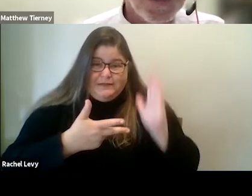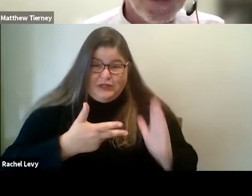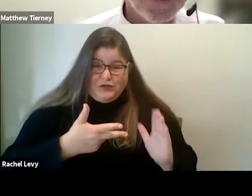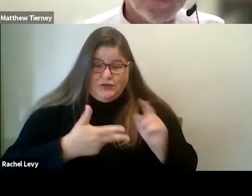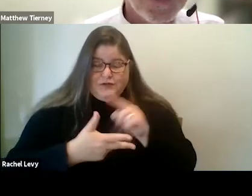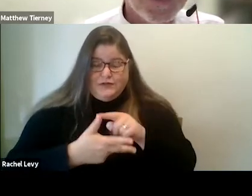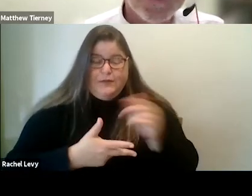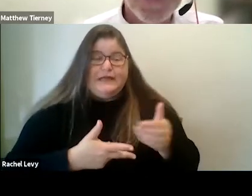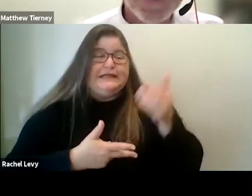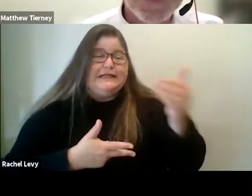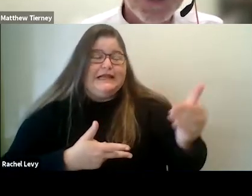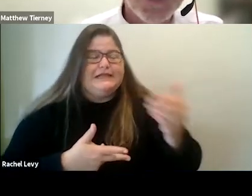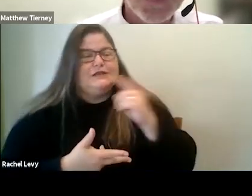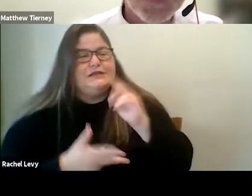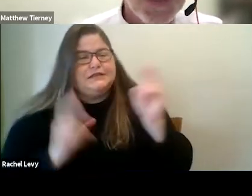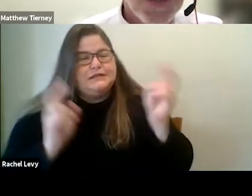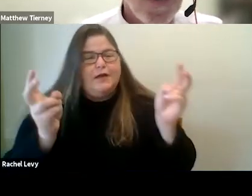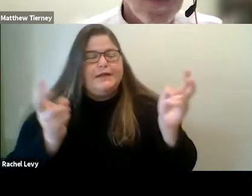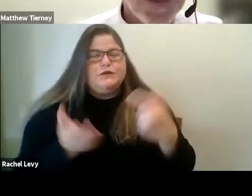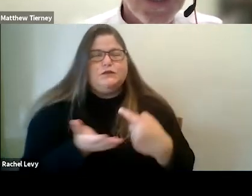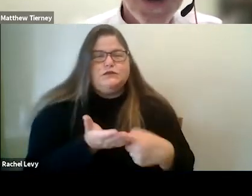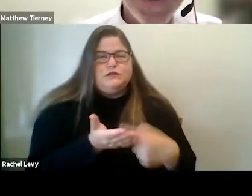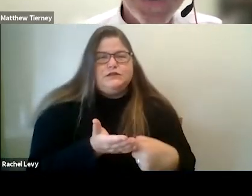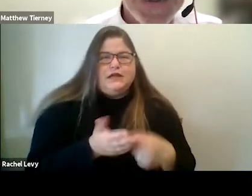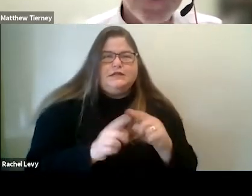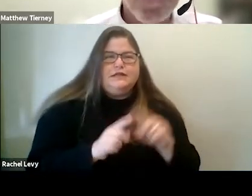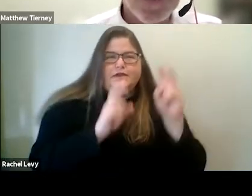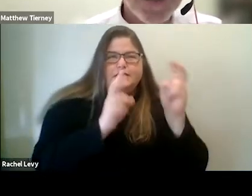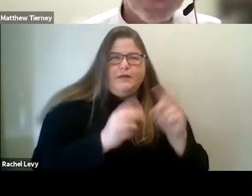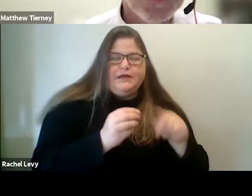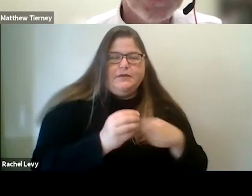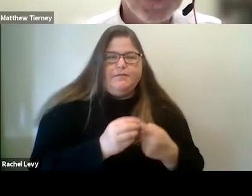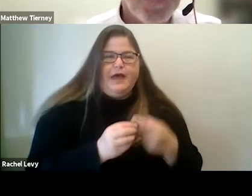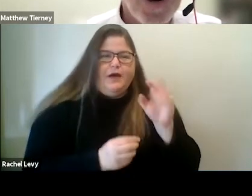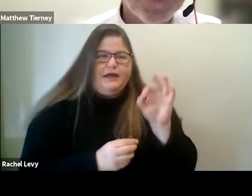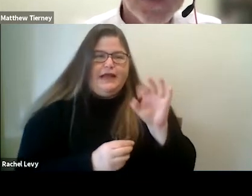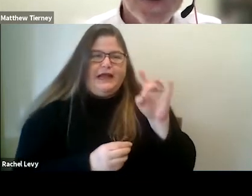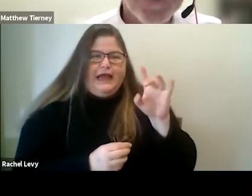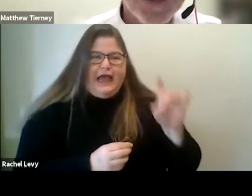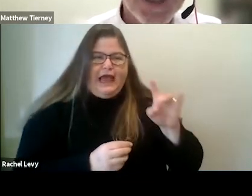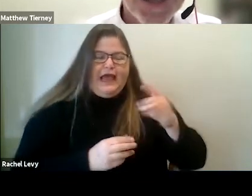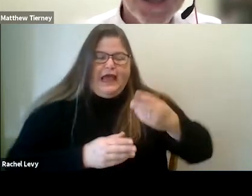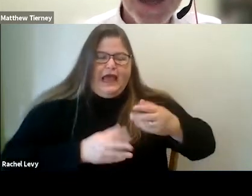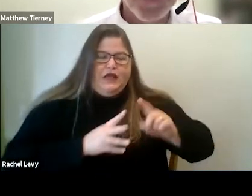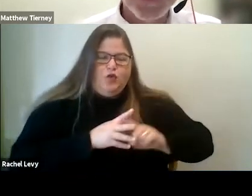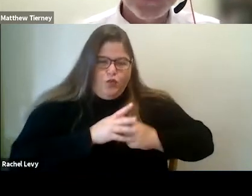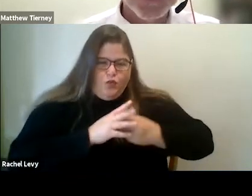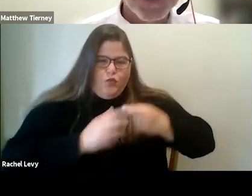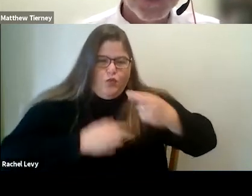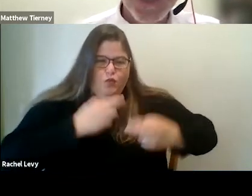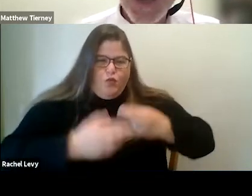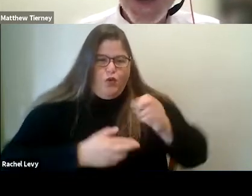to discuss various issues on 988 rollout, including privacy, confidentiality, and